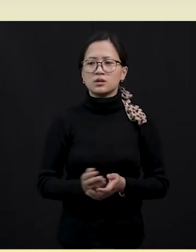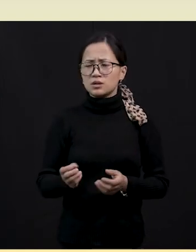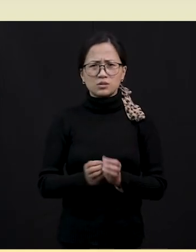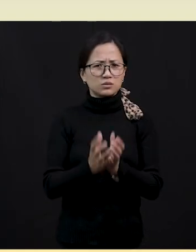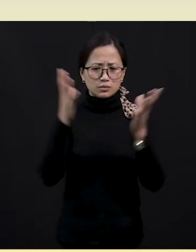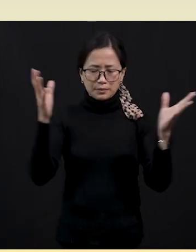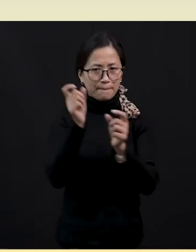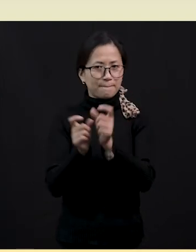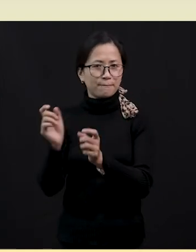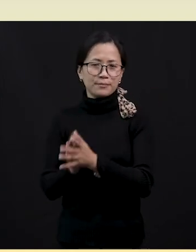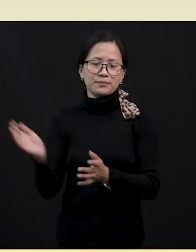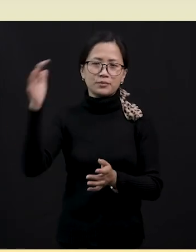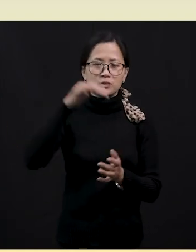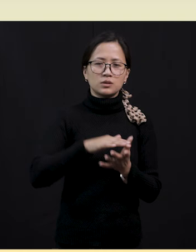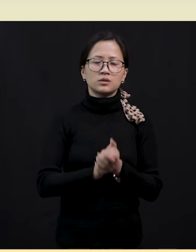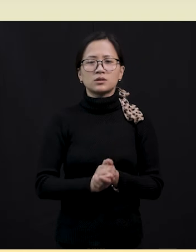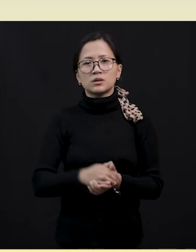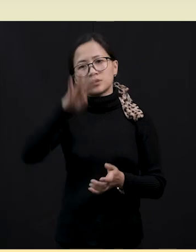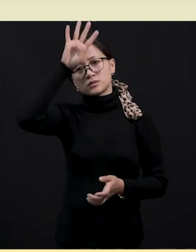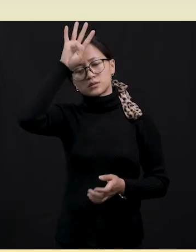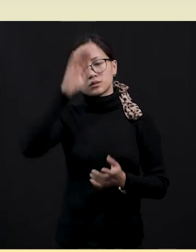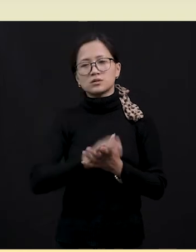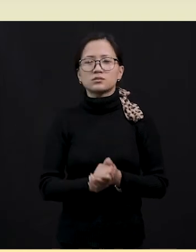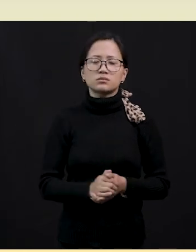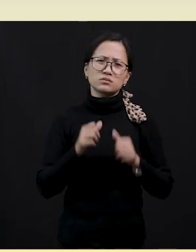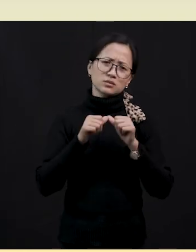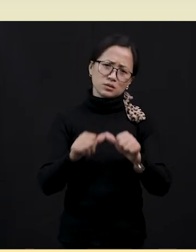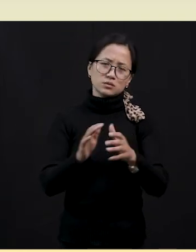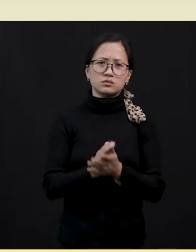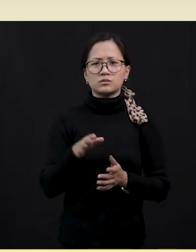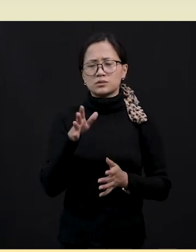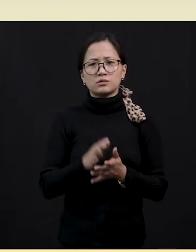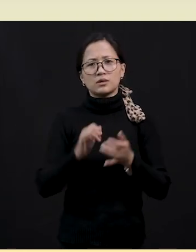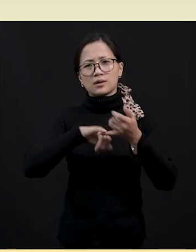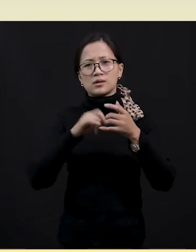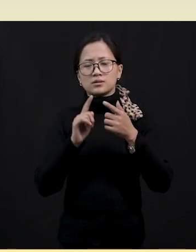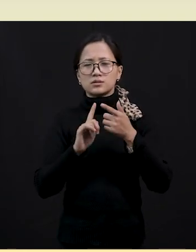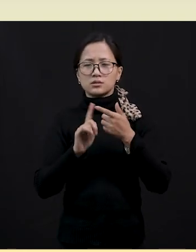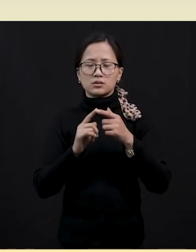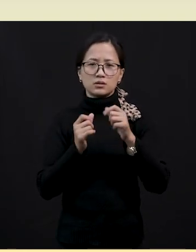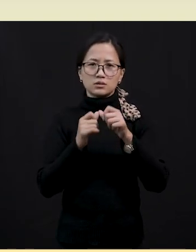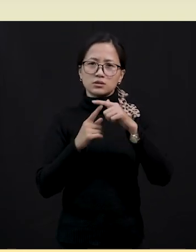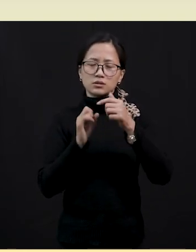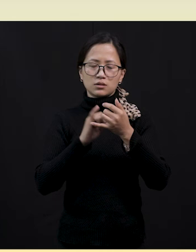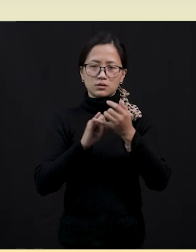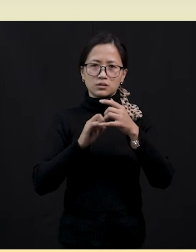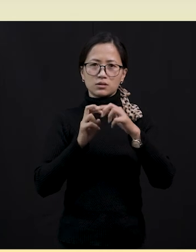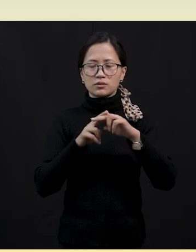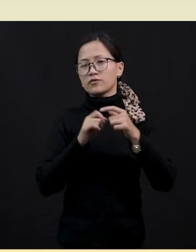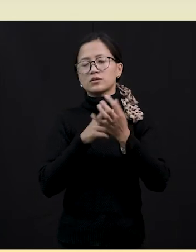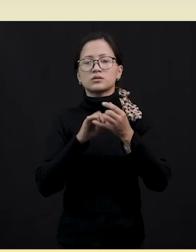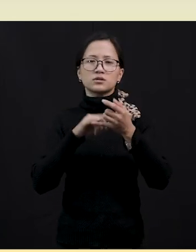coming up with the answers, but the king is still not satisfied. So, when the king is not satisfied, who does he